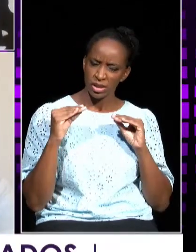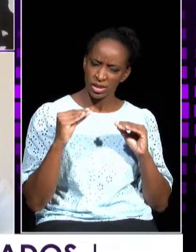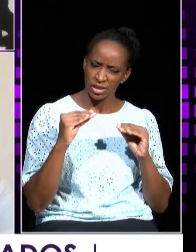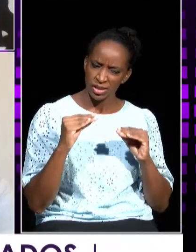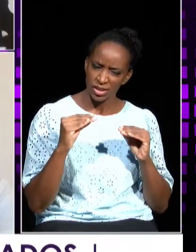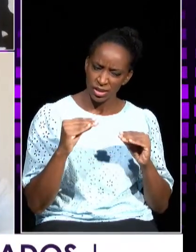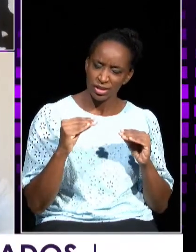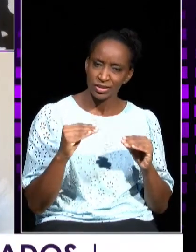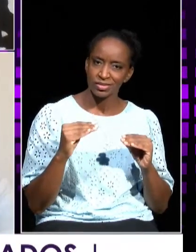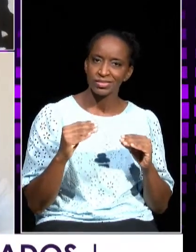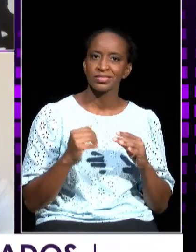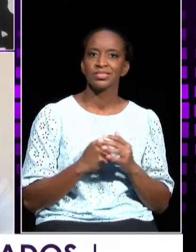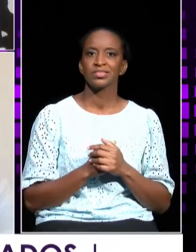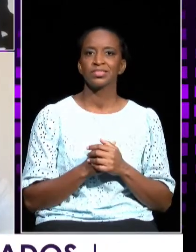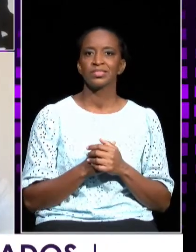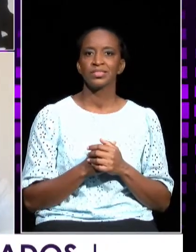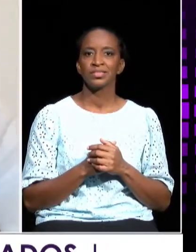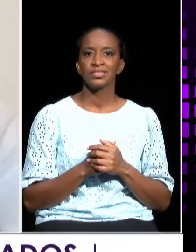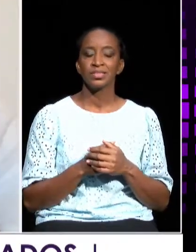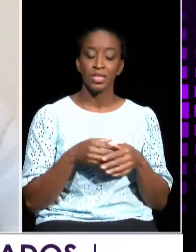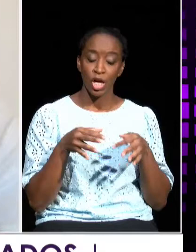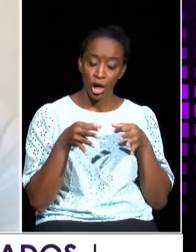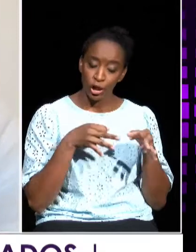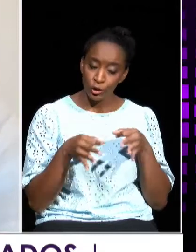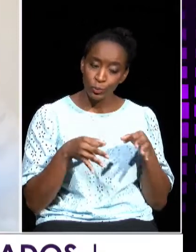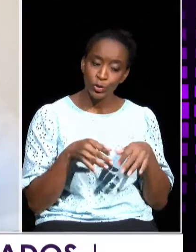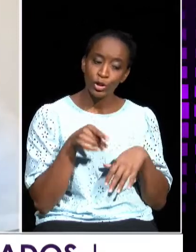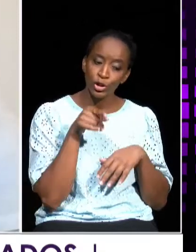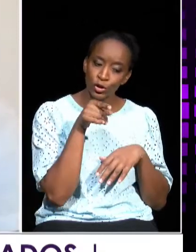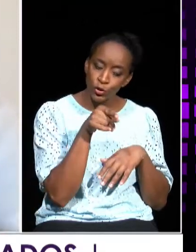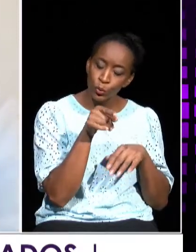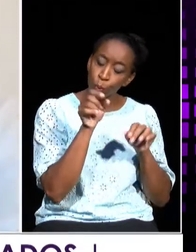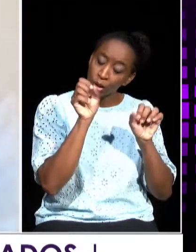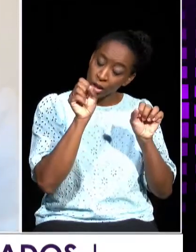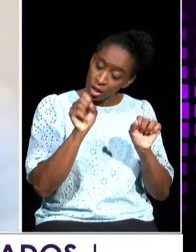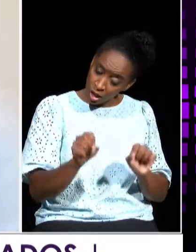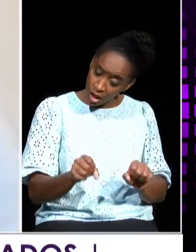as minor as it may be, there are some consequences? What are your thoughts?